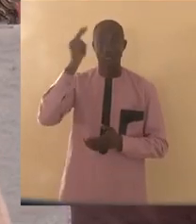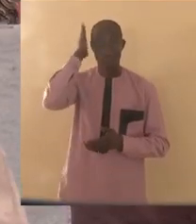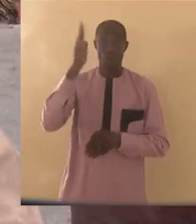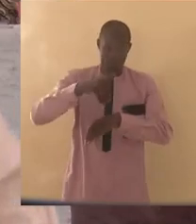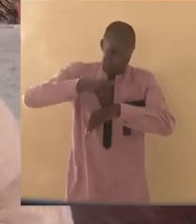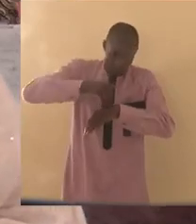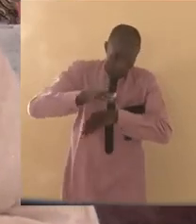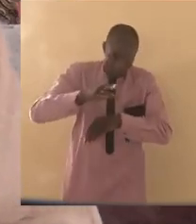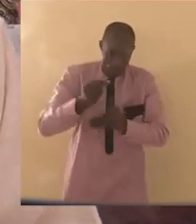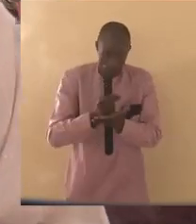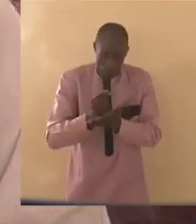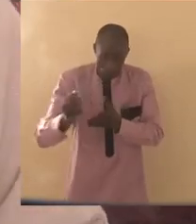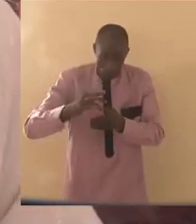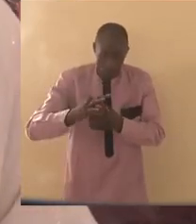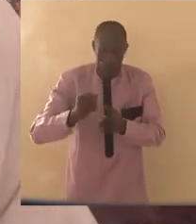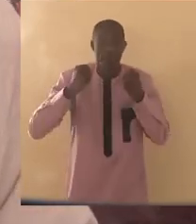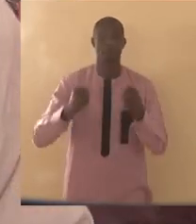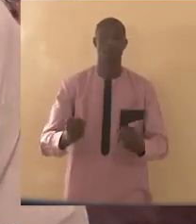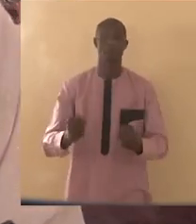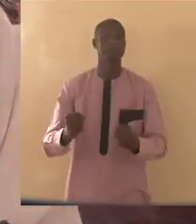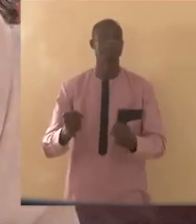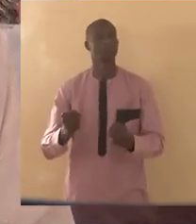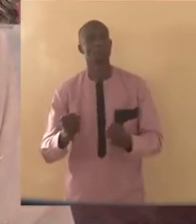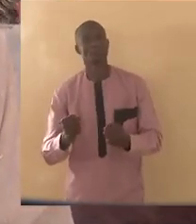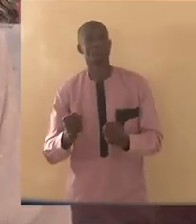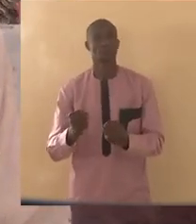here. He will send his Holy